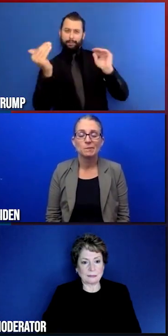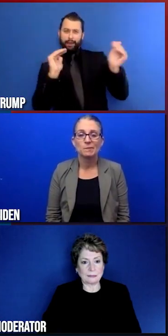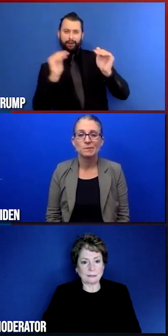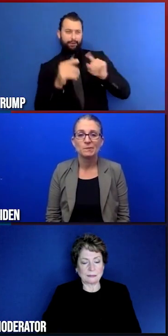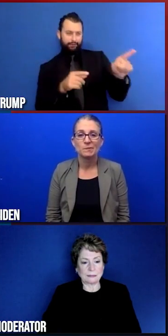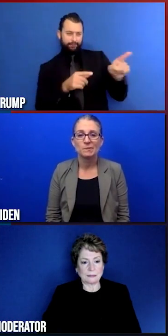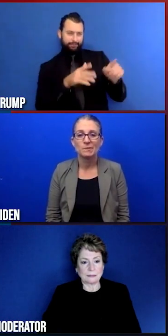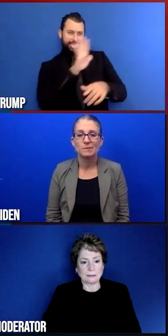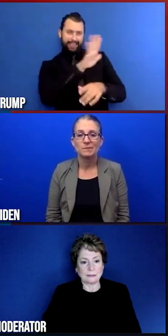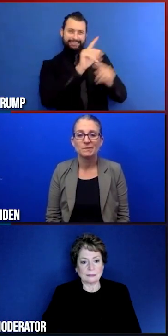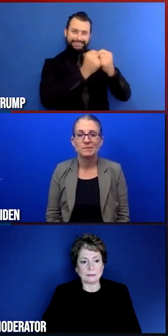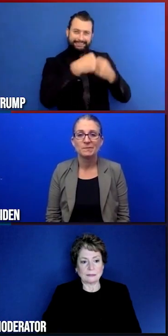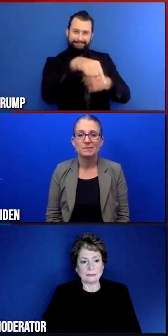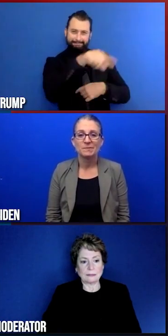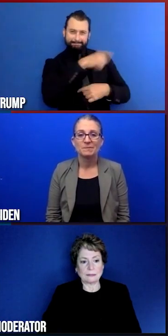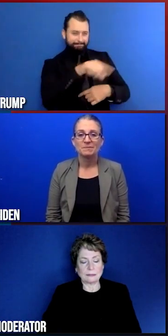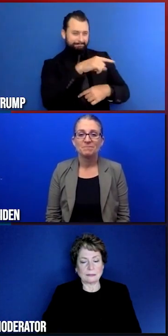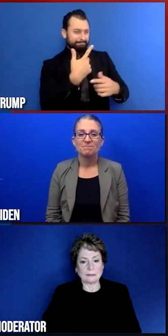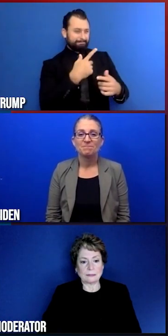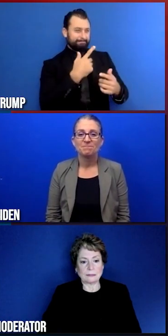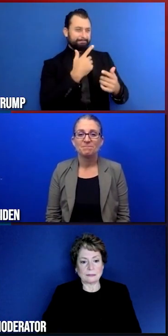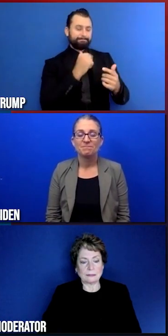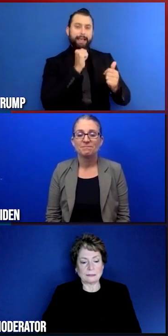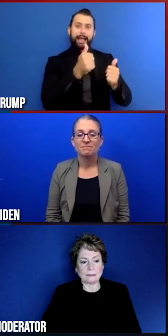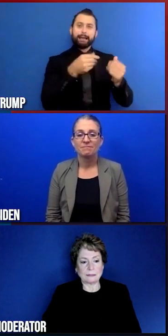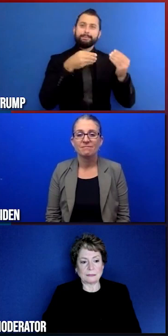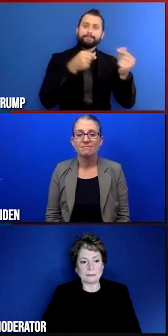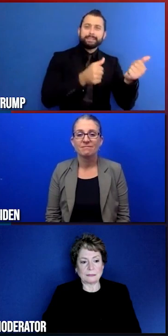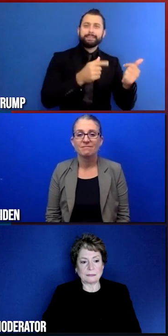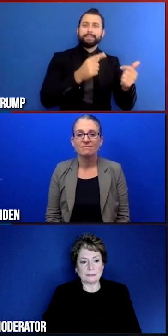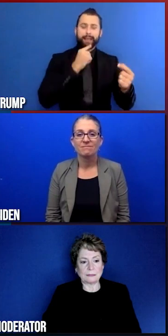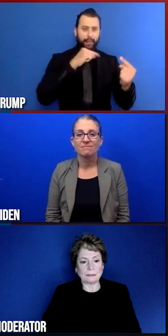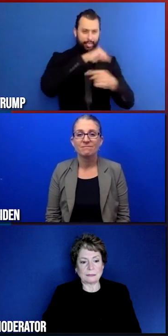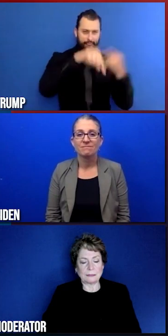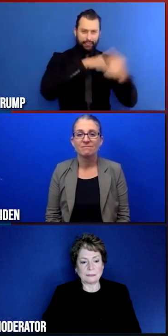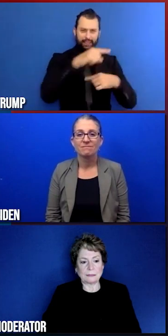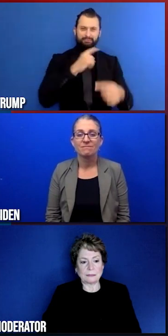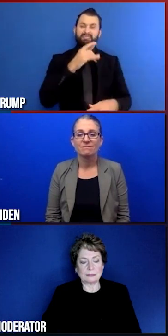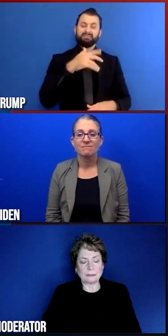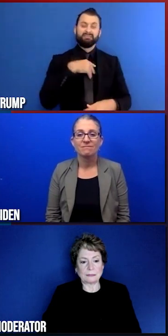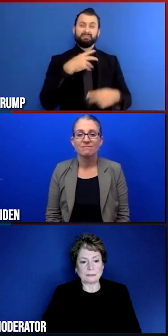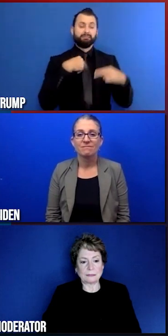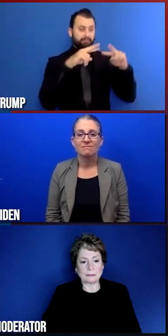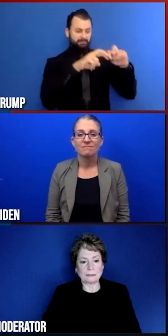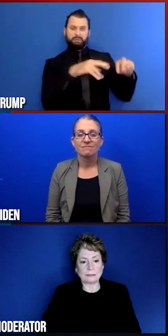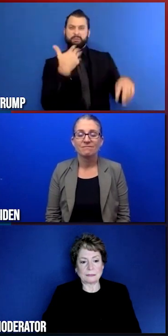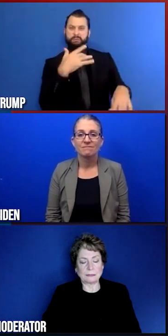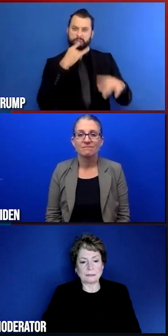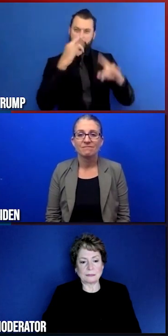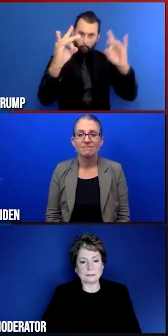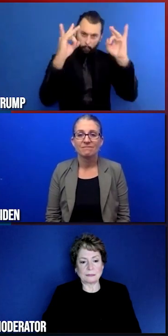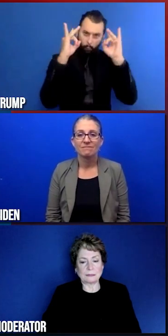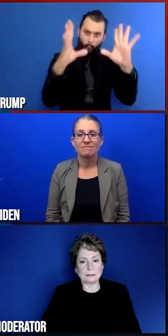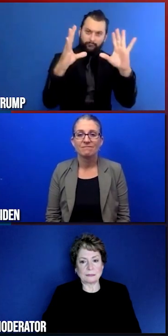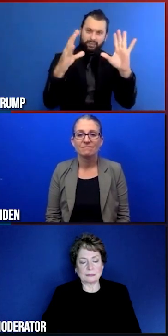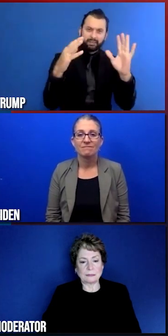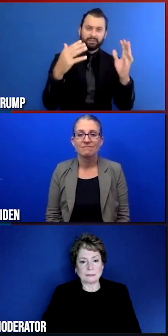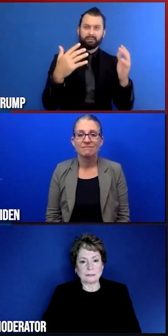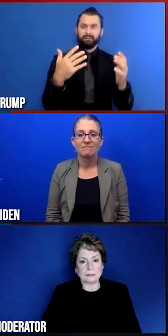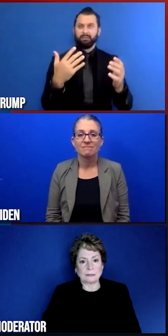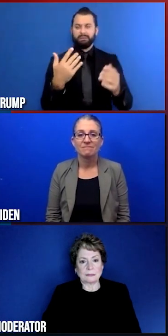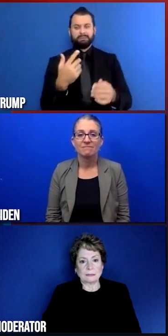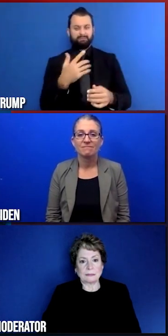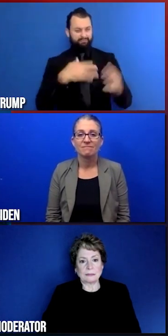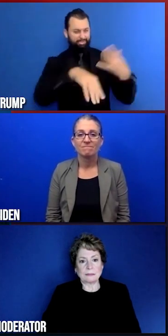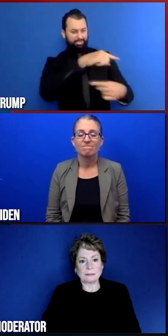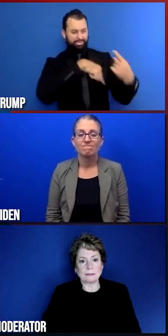catastrophic. It was horrible. We didn't know what we were doing. Now he comes up and he tells us how to do this. Also, everything that he said about the